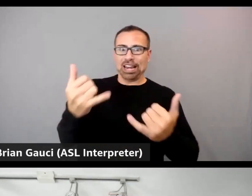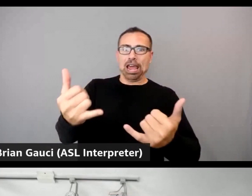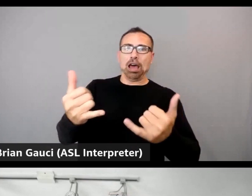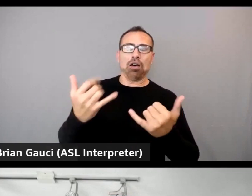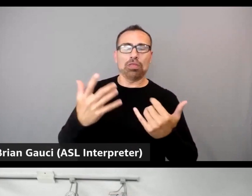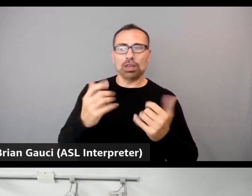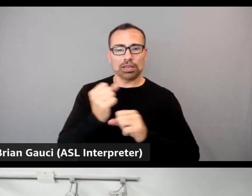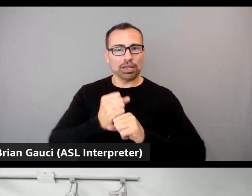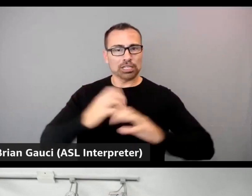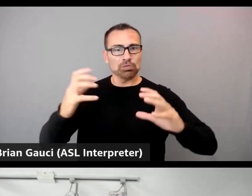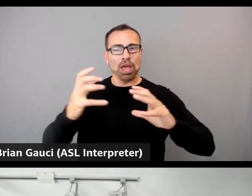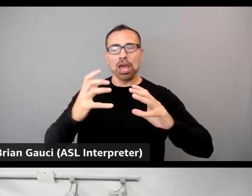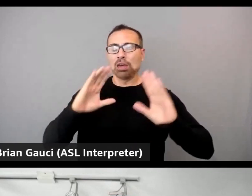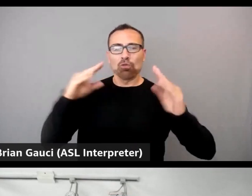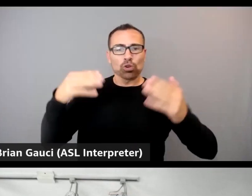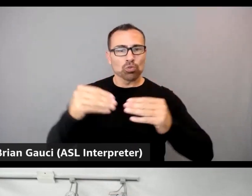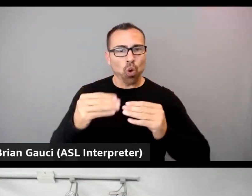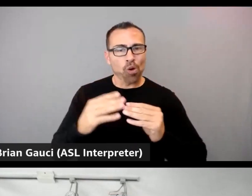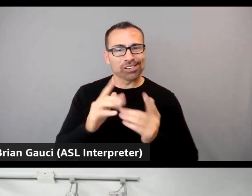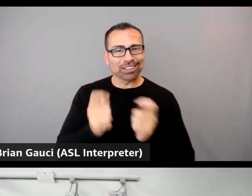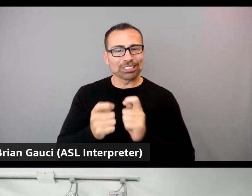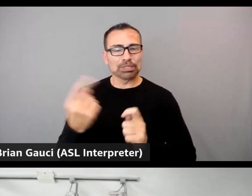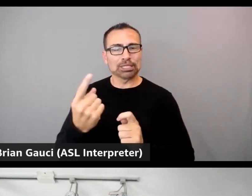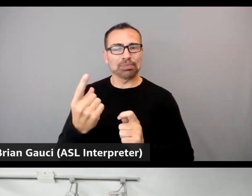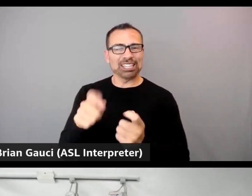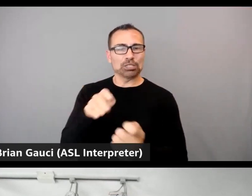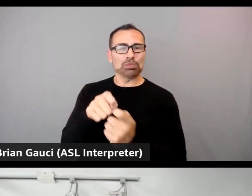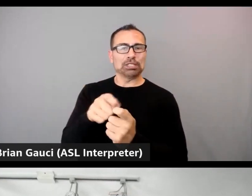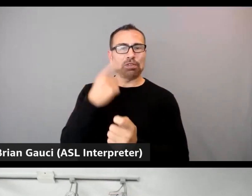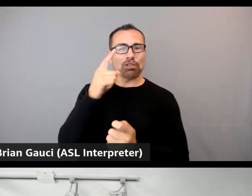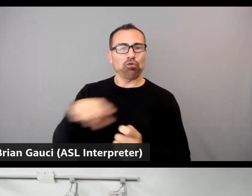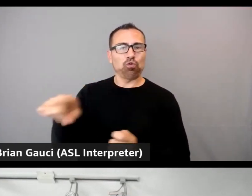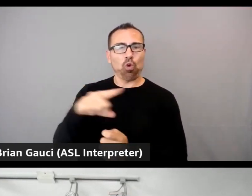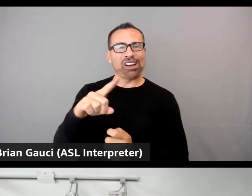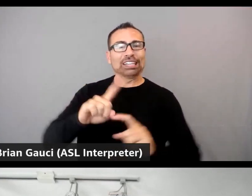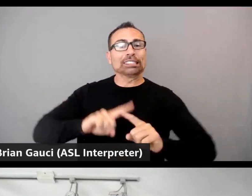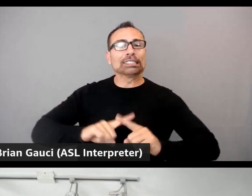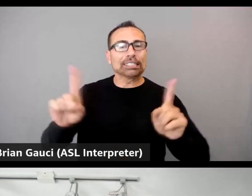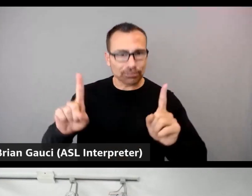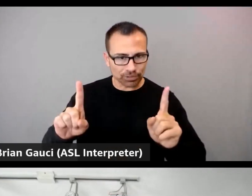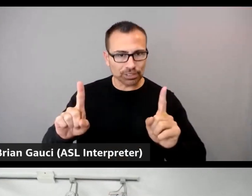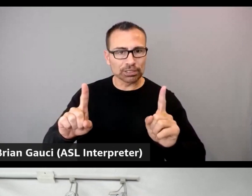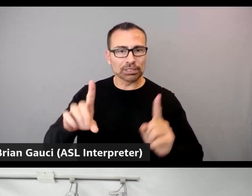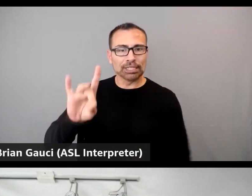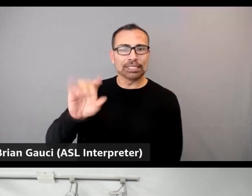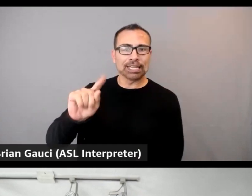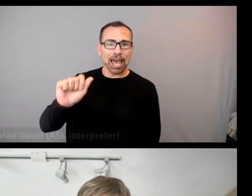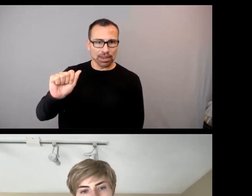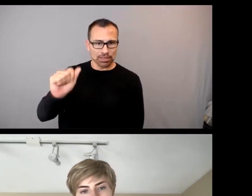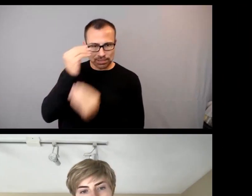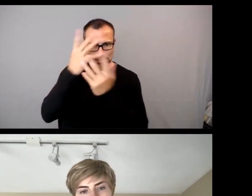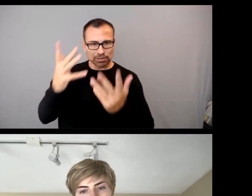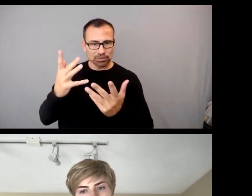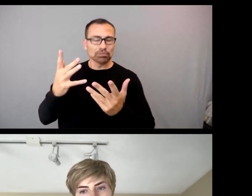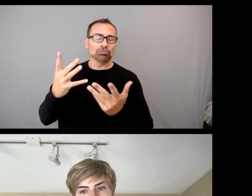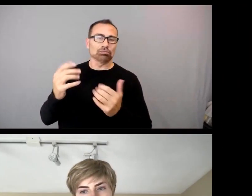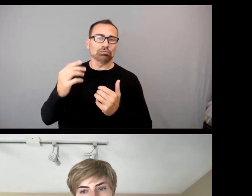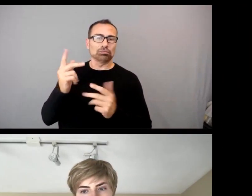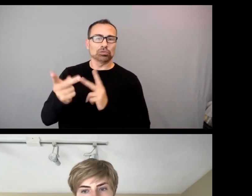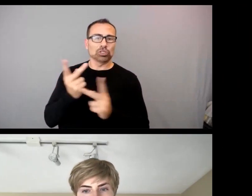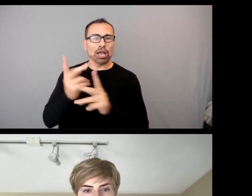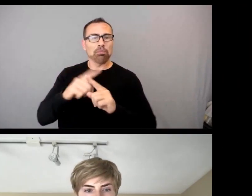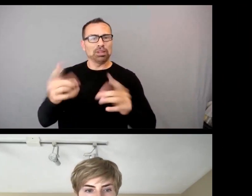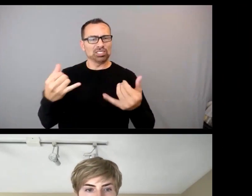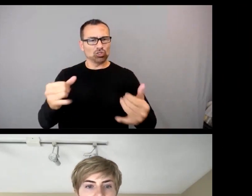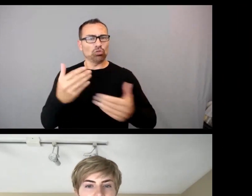on, customizing a workflow that's more specific for a different data type, but being able to still process the data that requires these common workflows